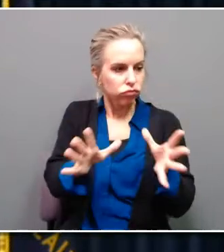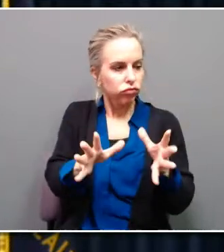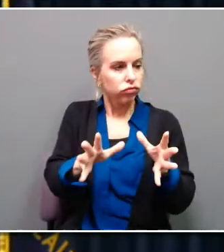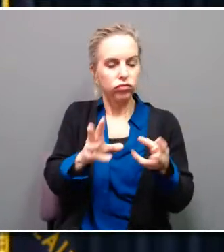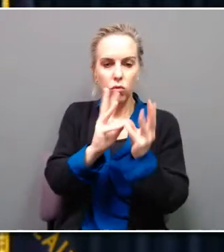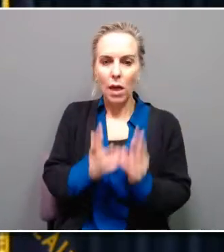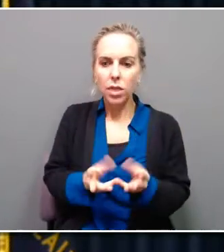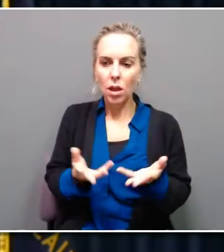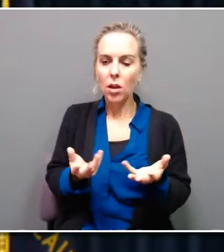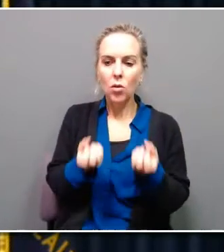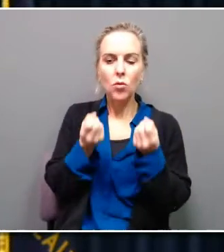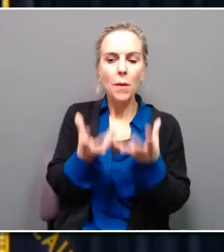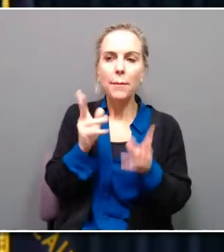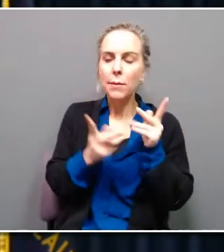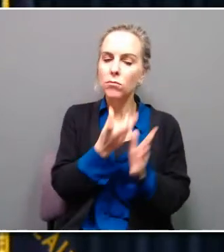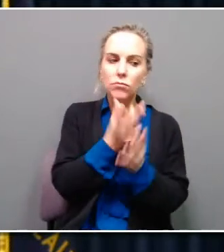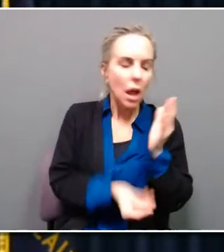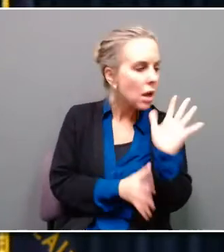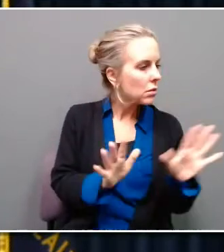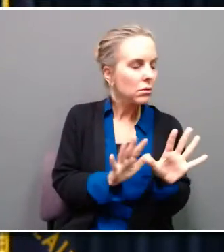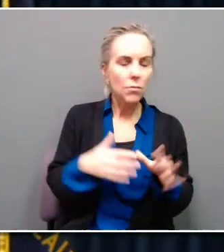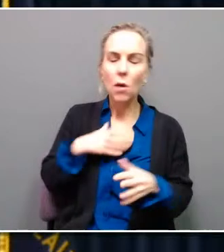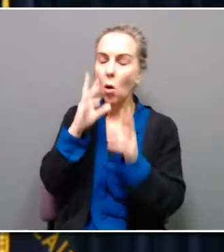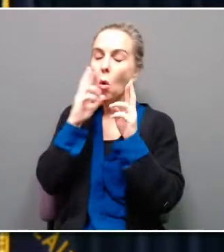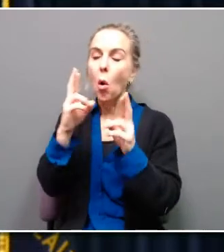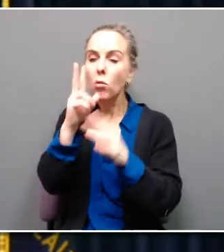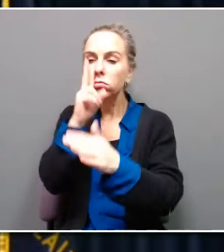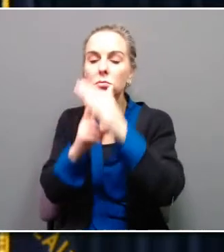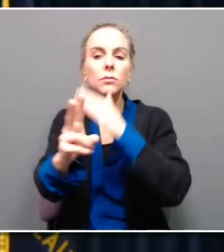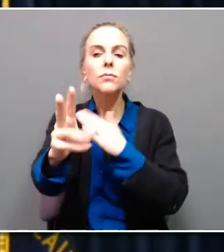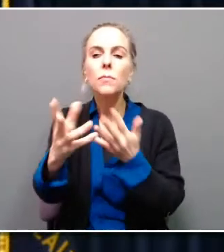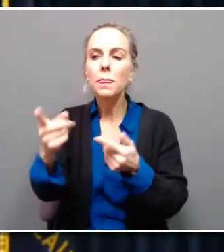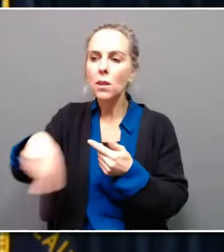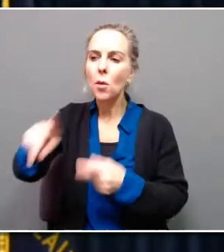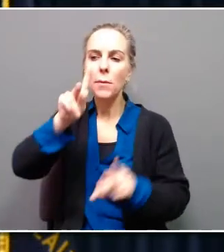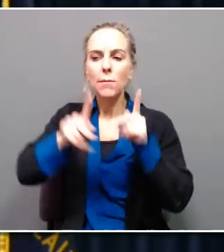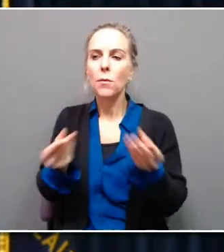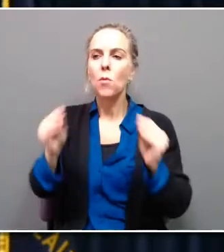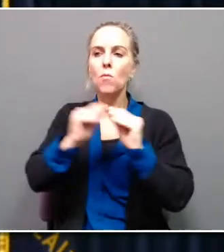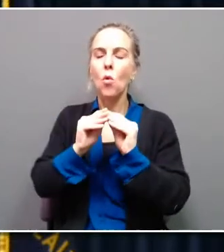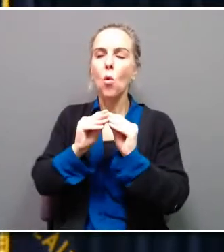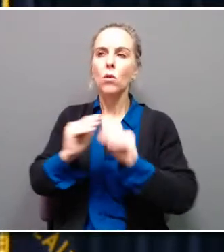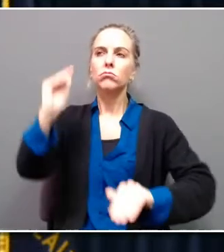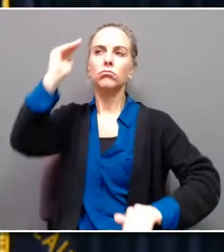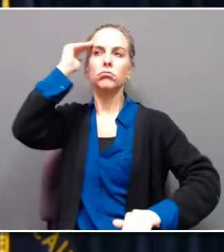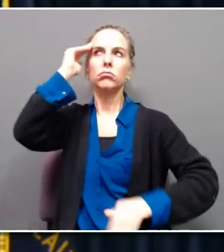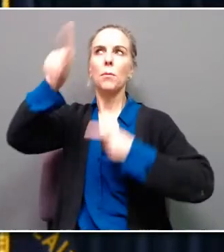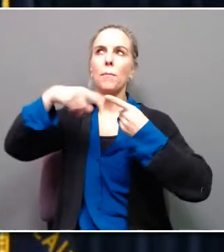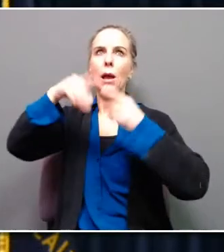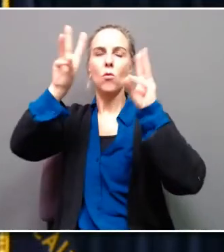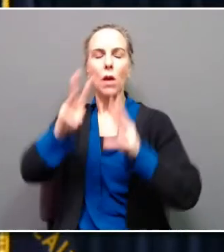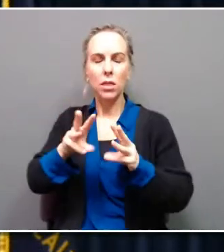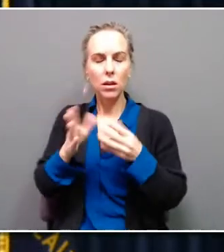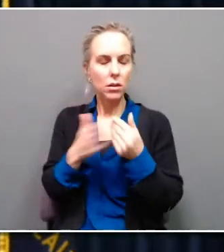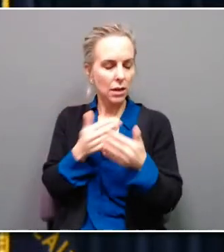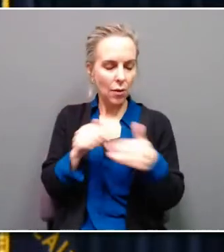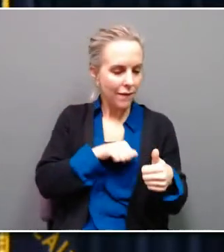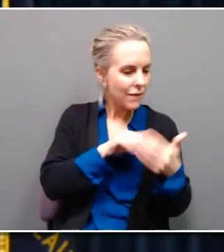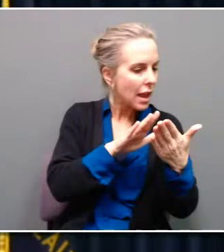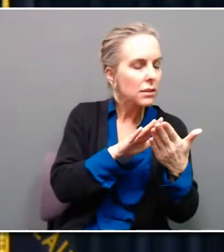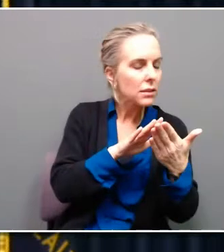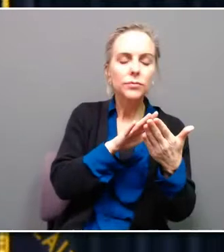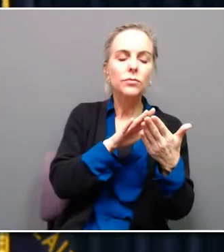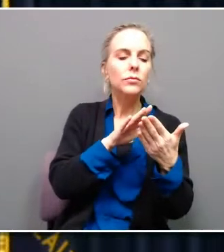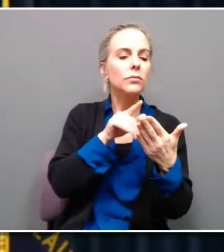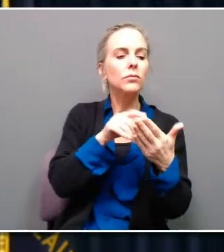But my hope and what I've seen is people becoming more and more and more weather aware. And even when we faced